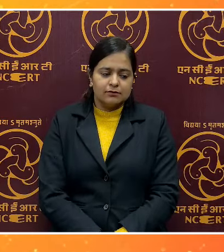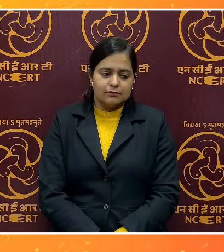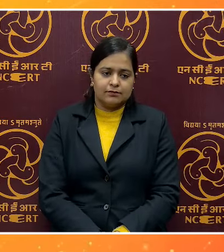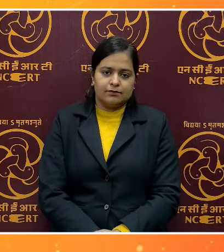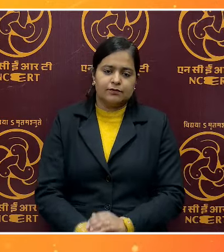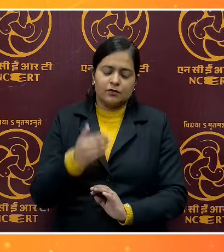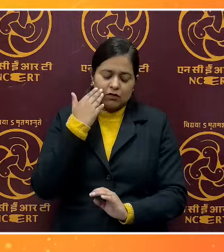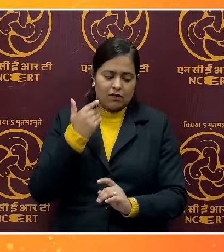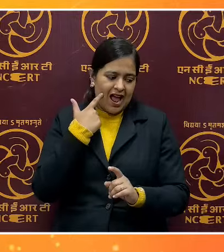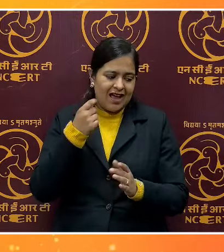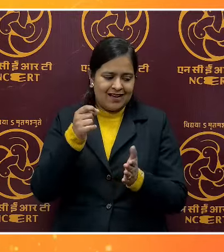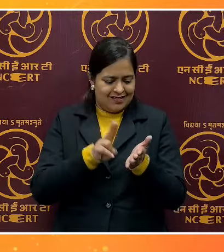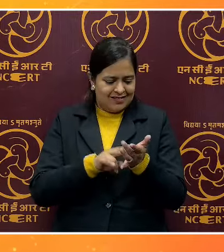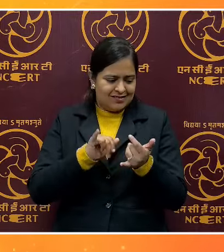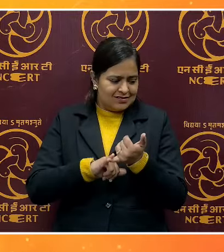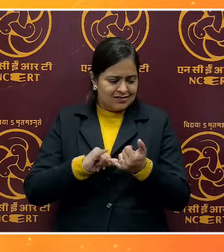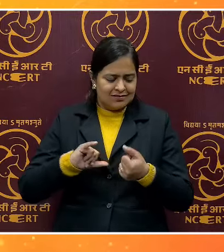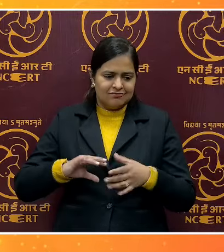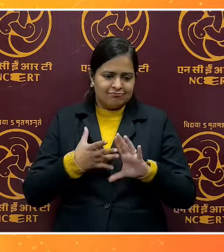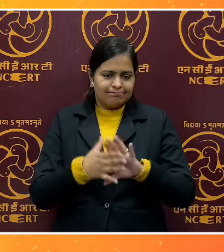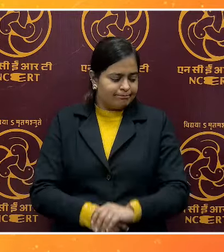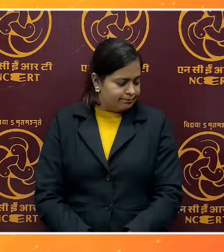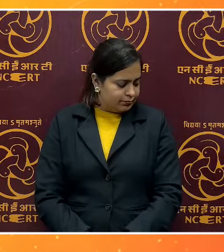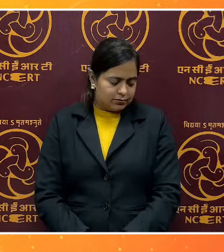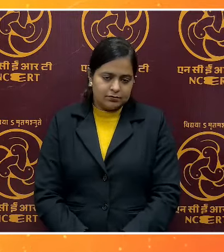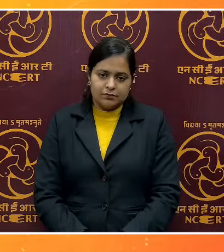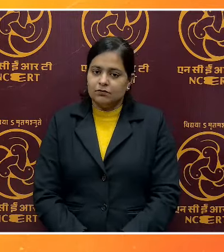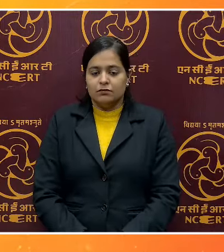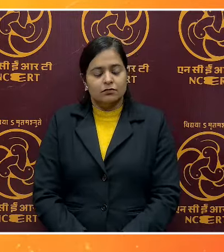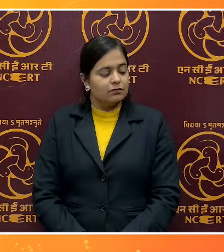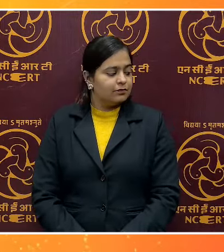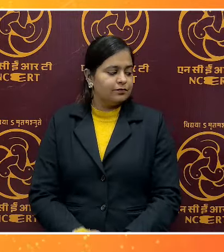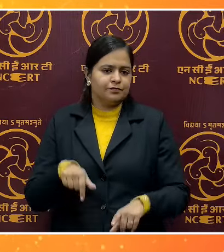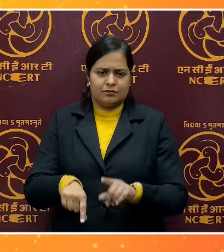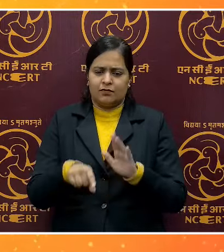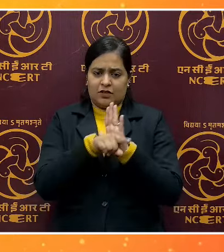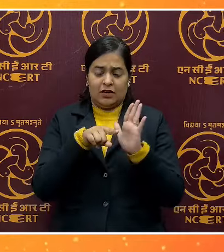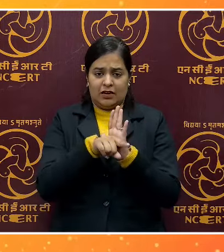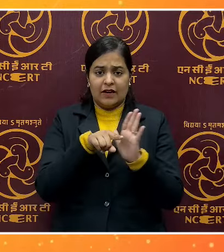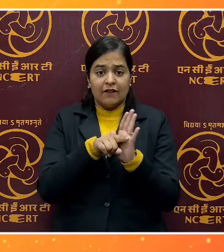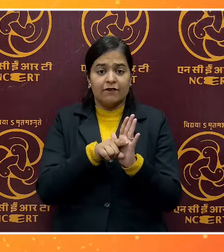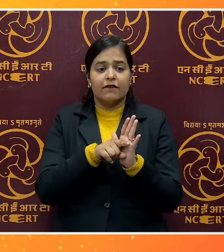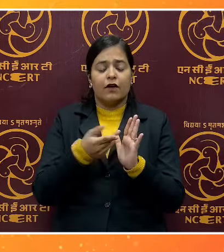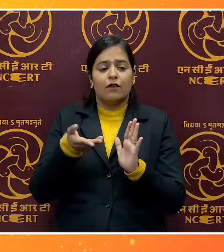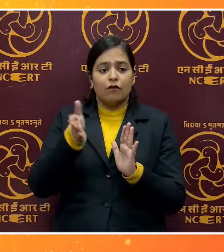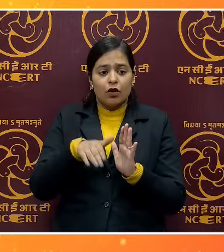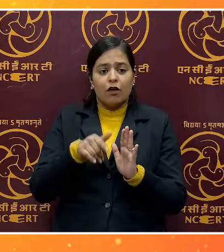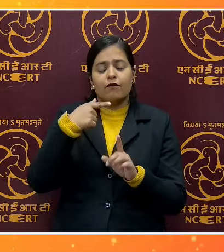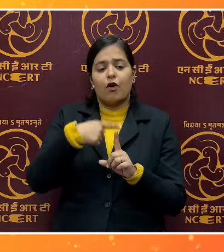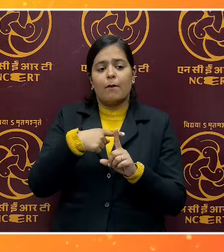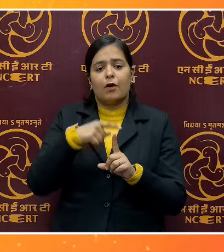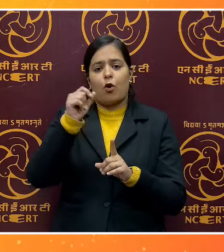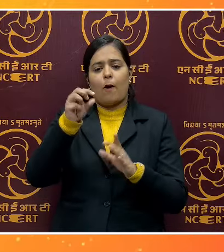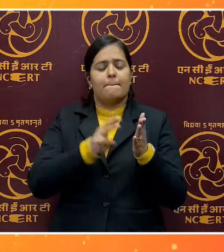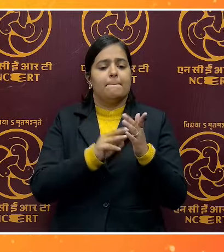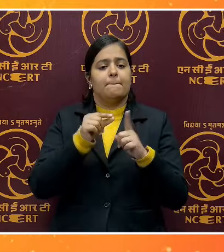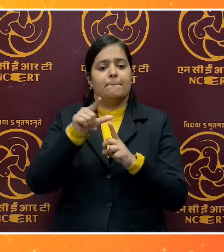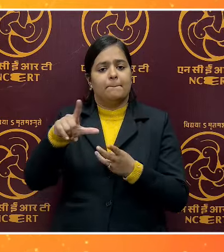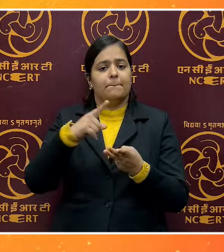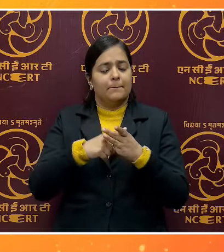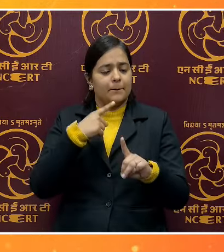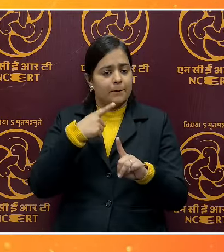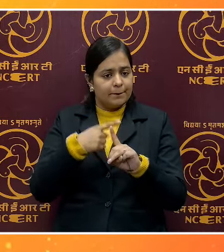generated. In case of FeCN6, Cn negative ion will not furnished by this complex